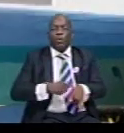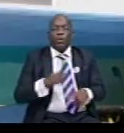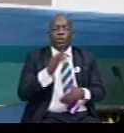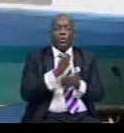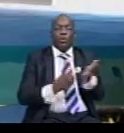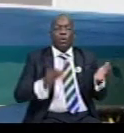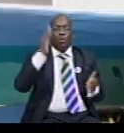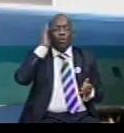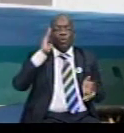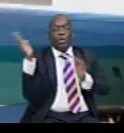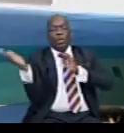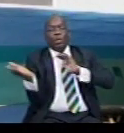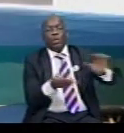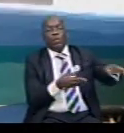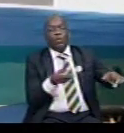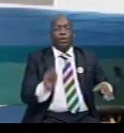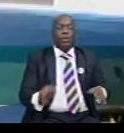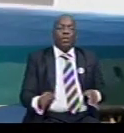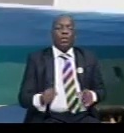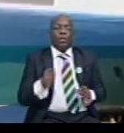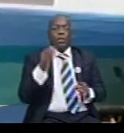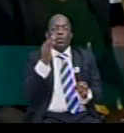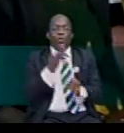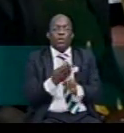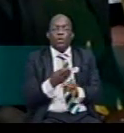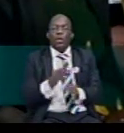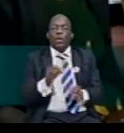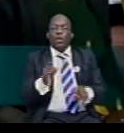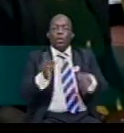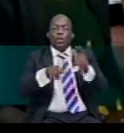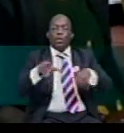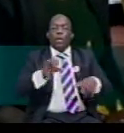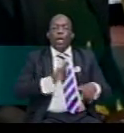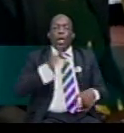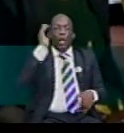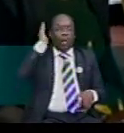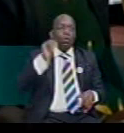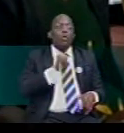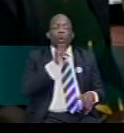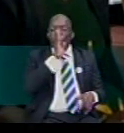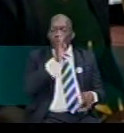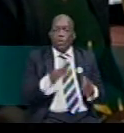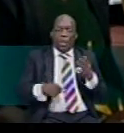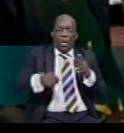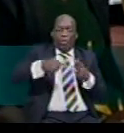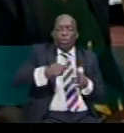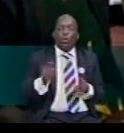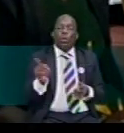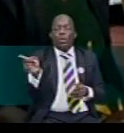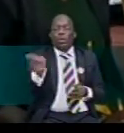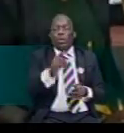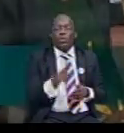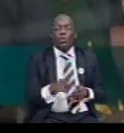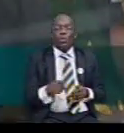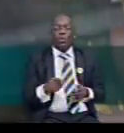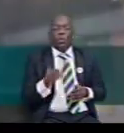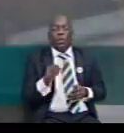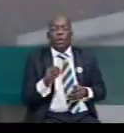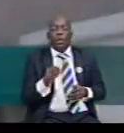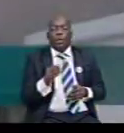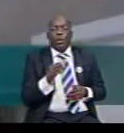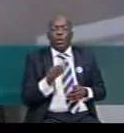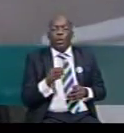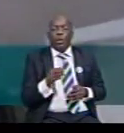the faith. I'll not be among them. You know, to depart from the faith does